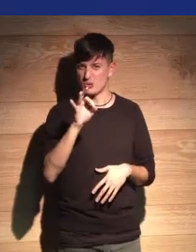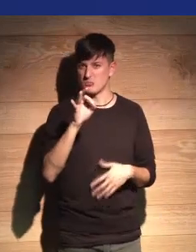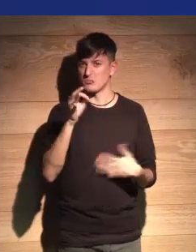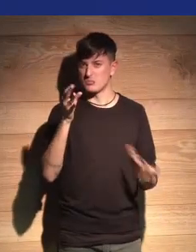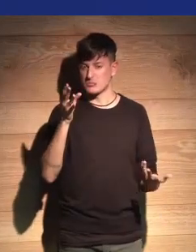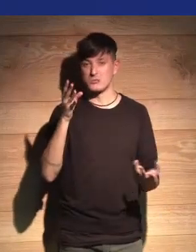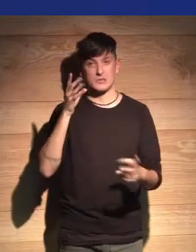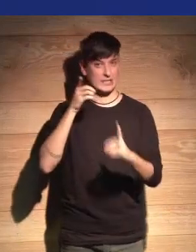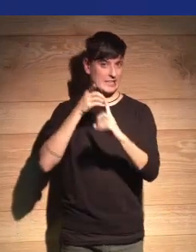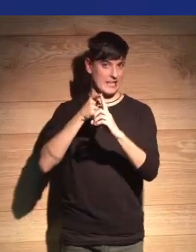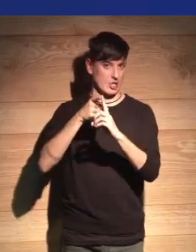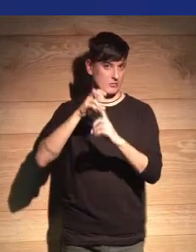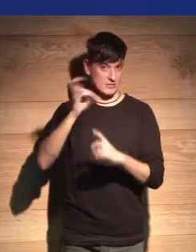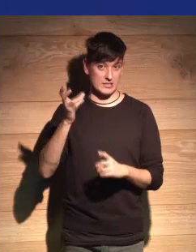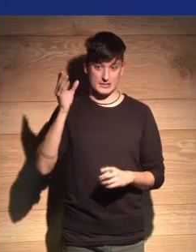70%